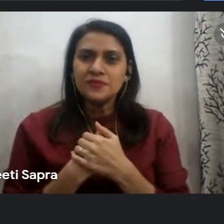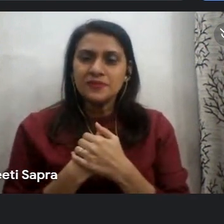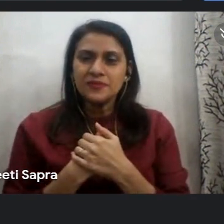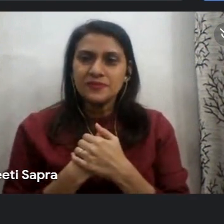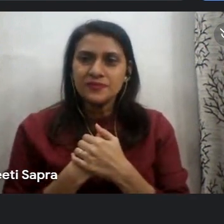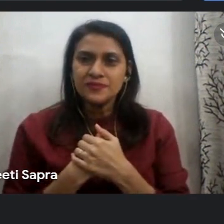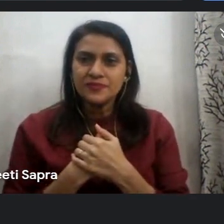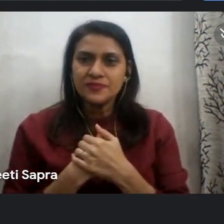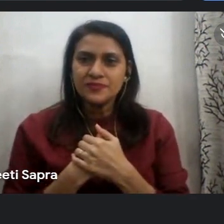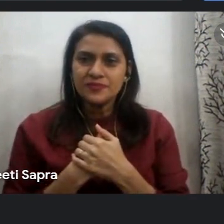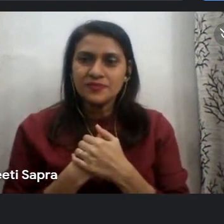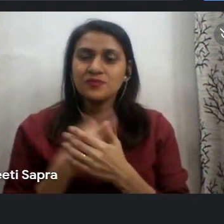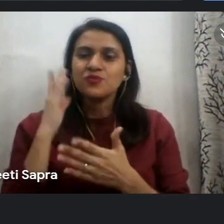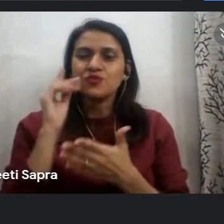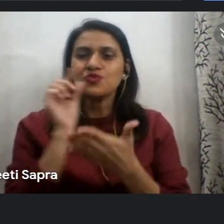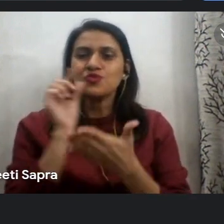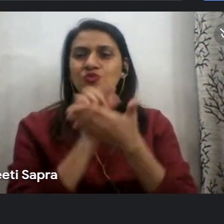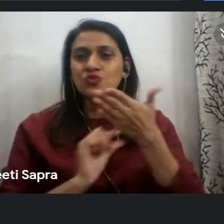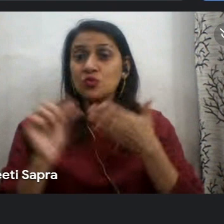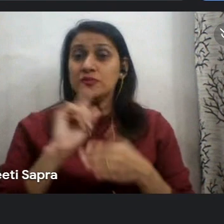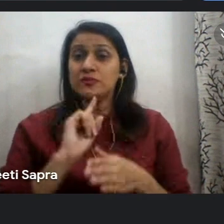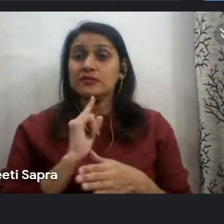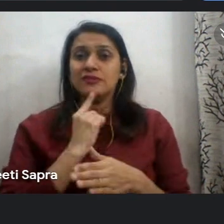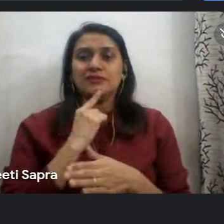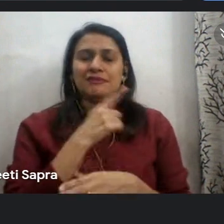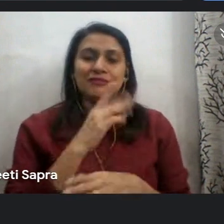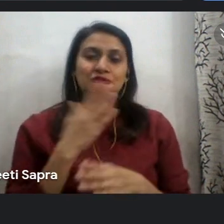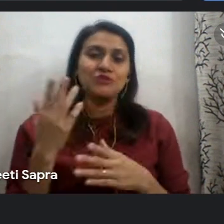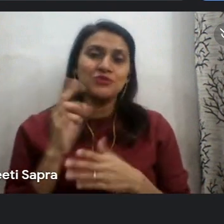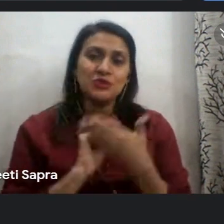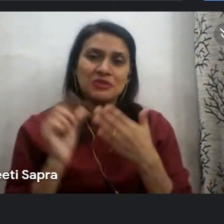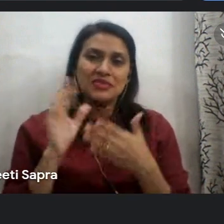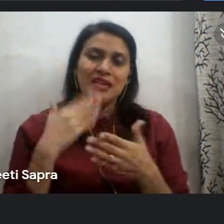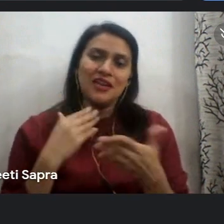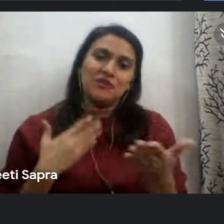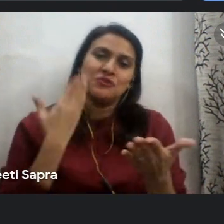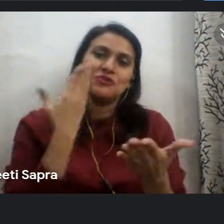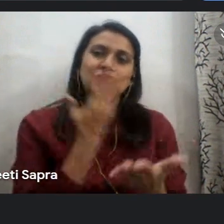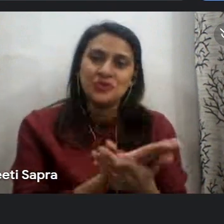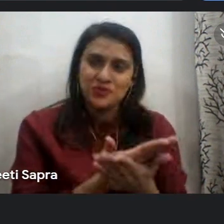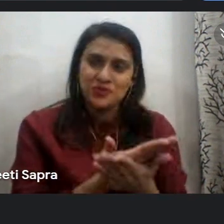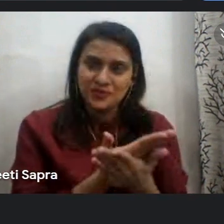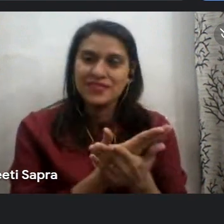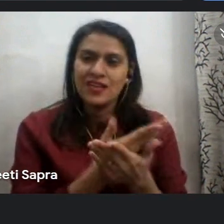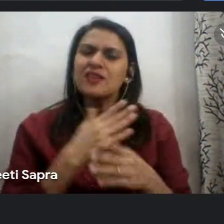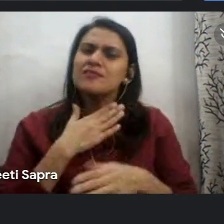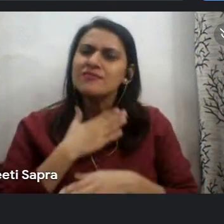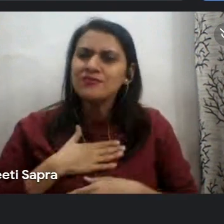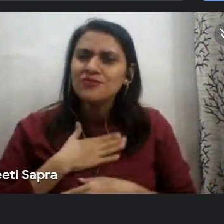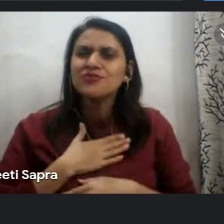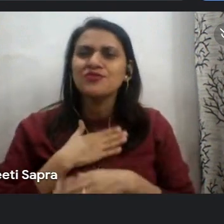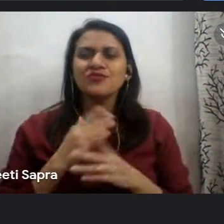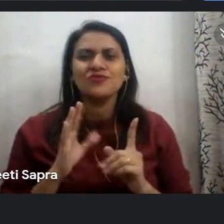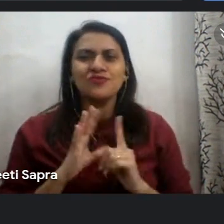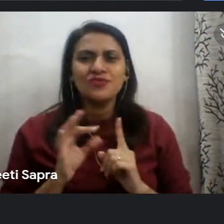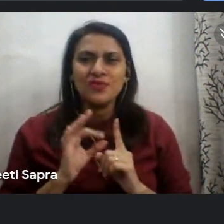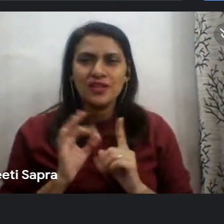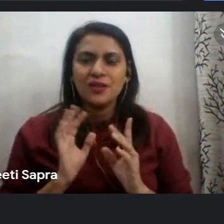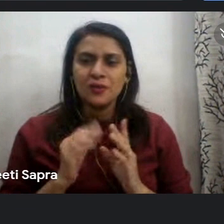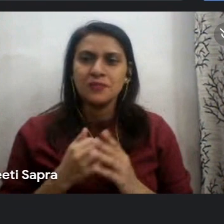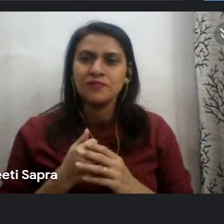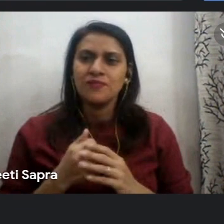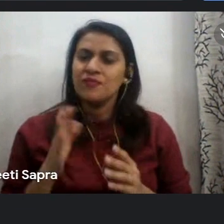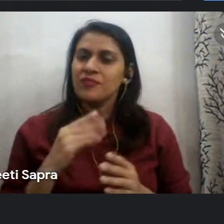which probably was the most strictest of them all. And I sort of enjoyed it because like I was